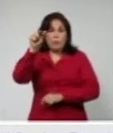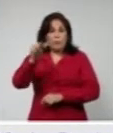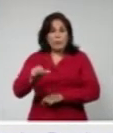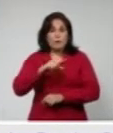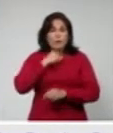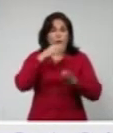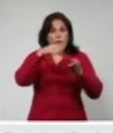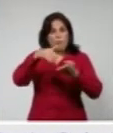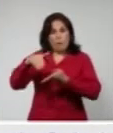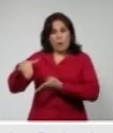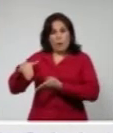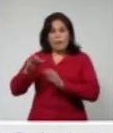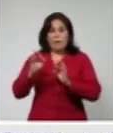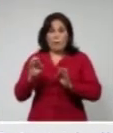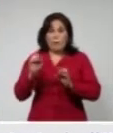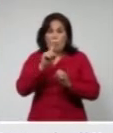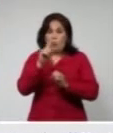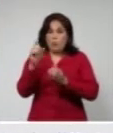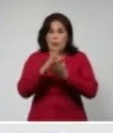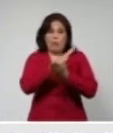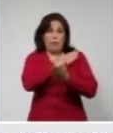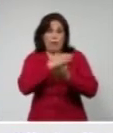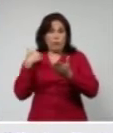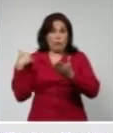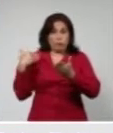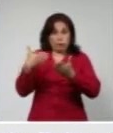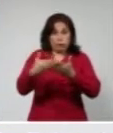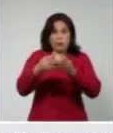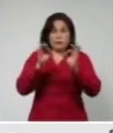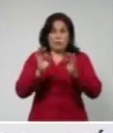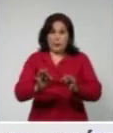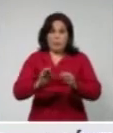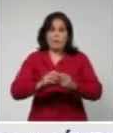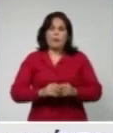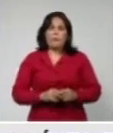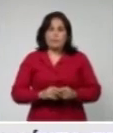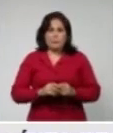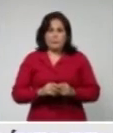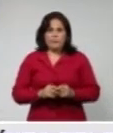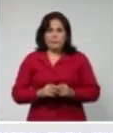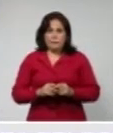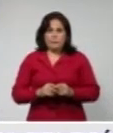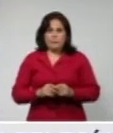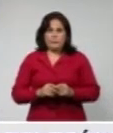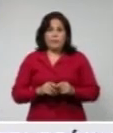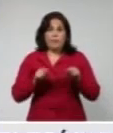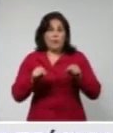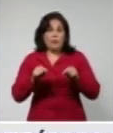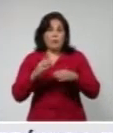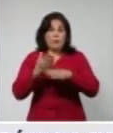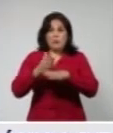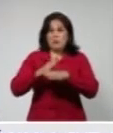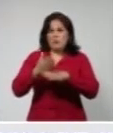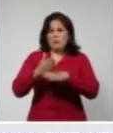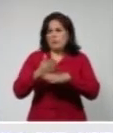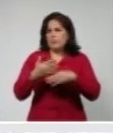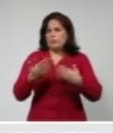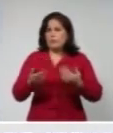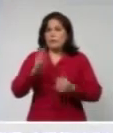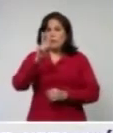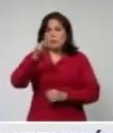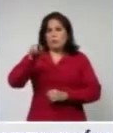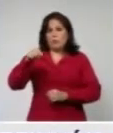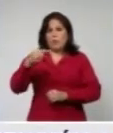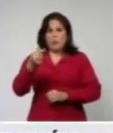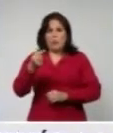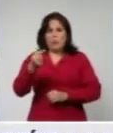490, or 97%, are clinically stable. The one fatality that occurred